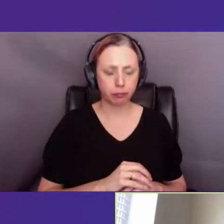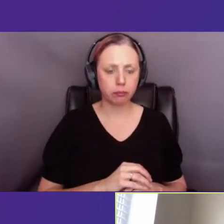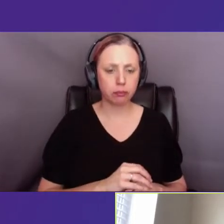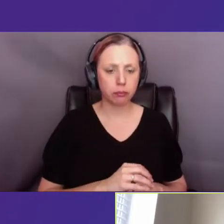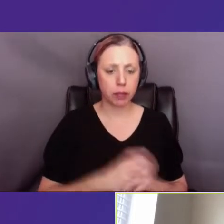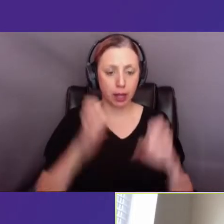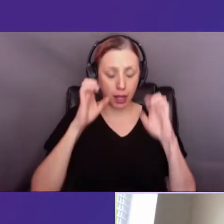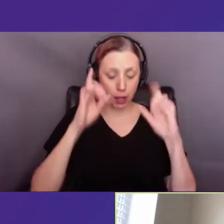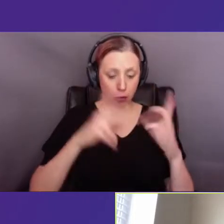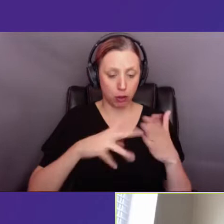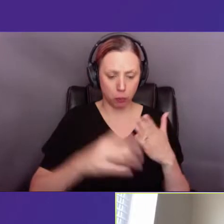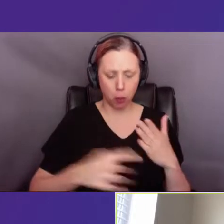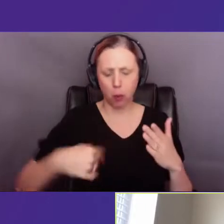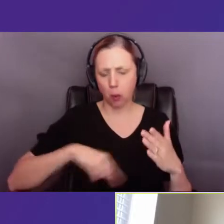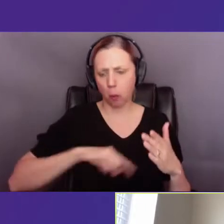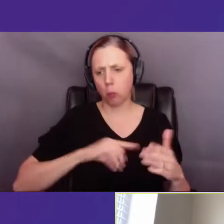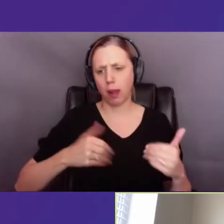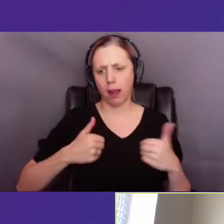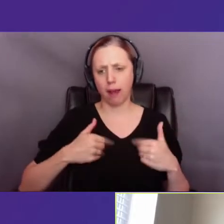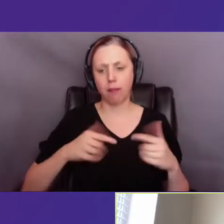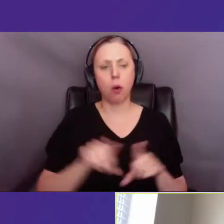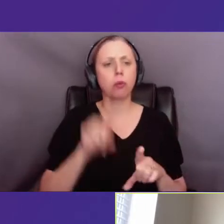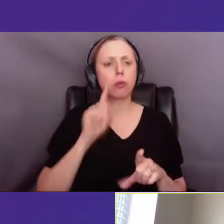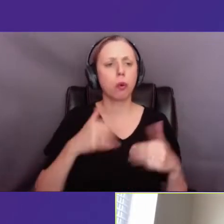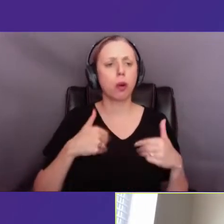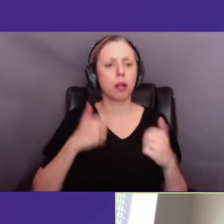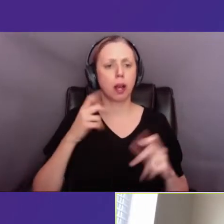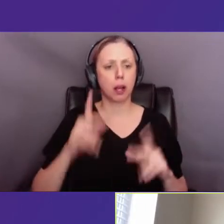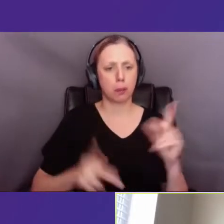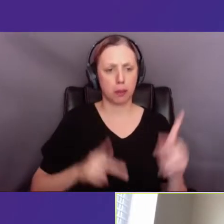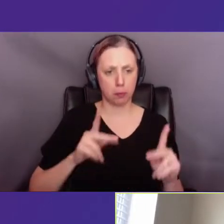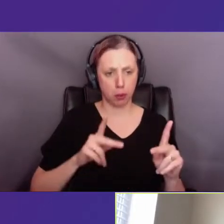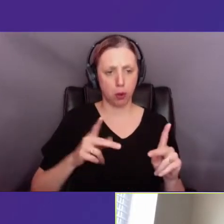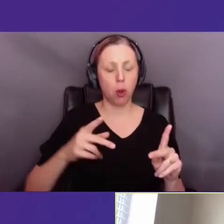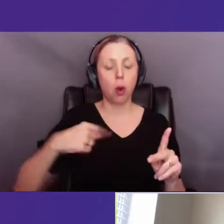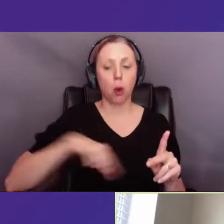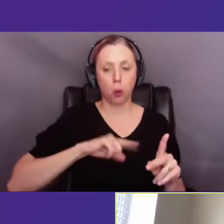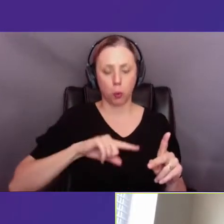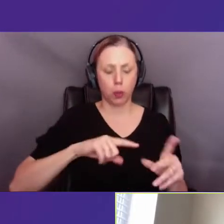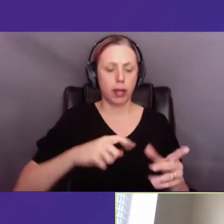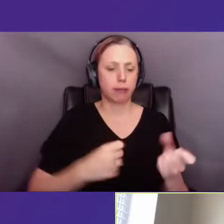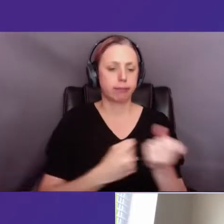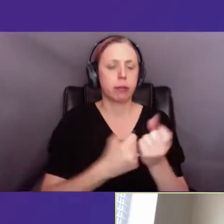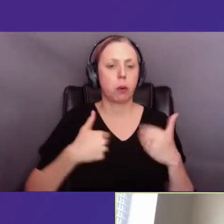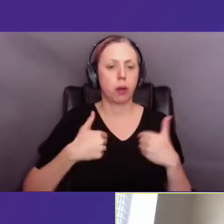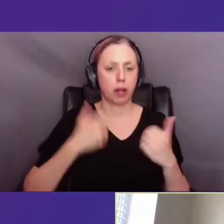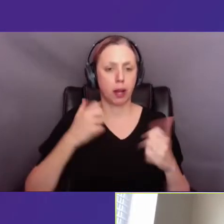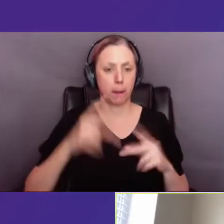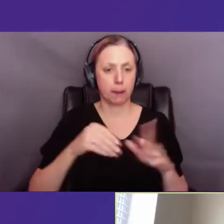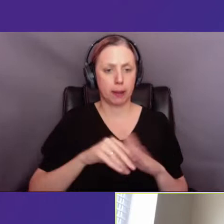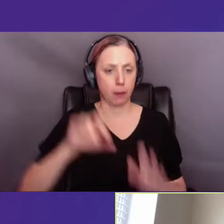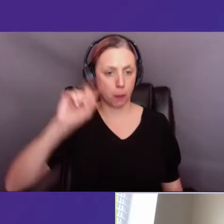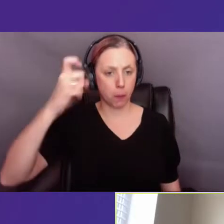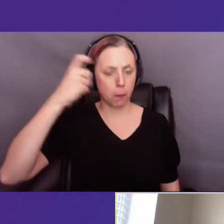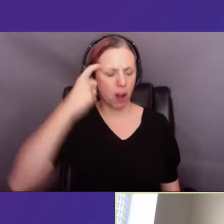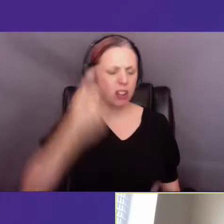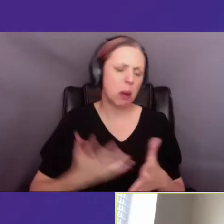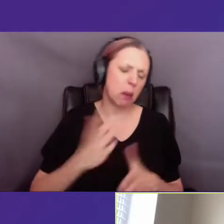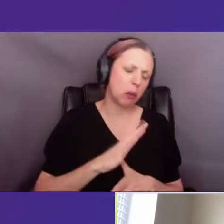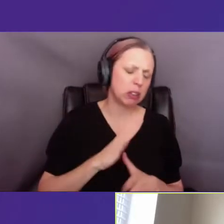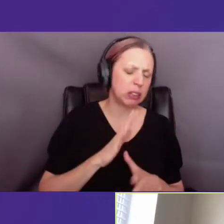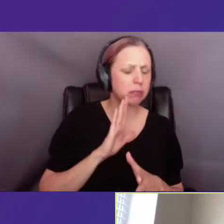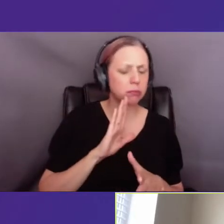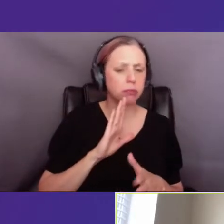as well for young people. We serve primarily youth in the Bronx. And so this includes the Dance